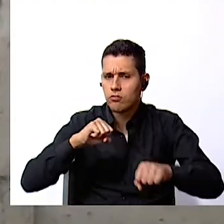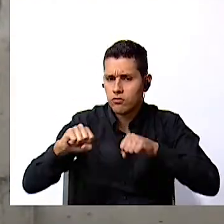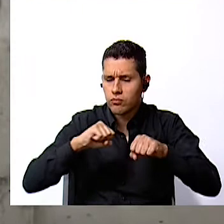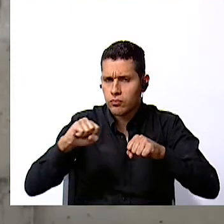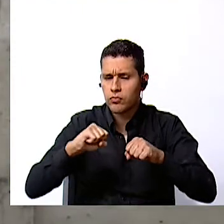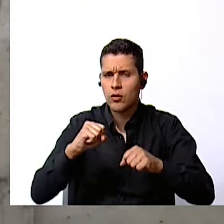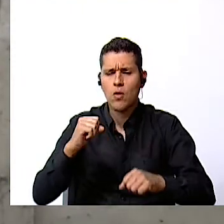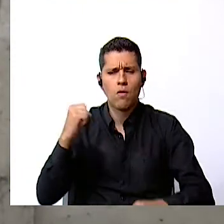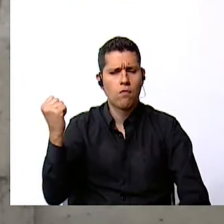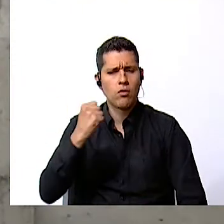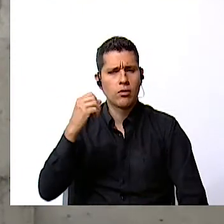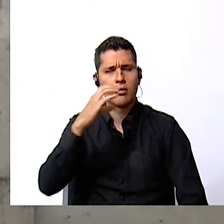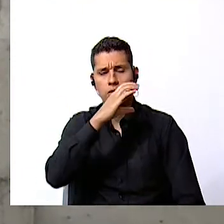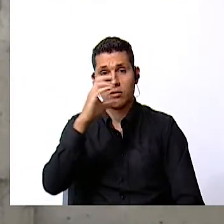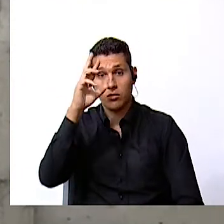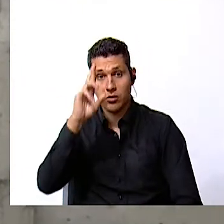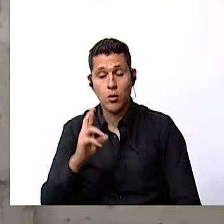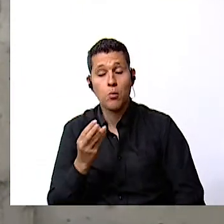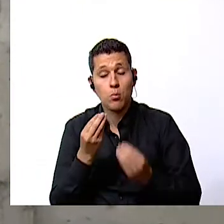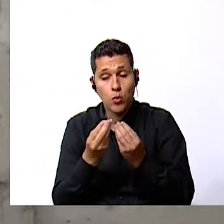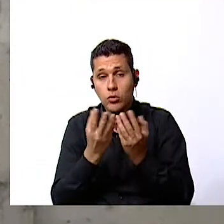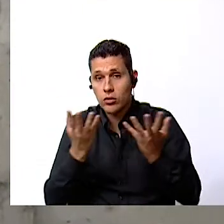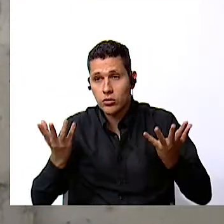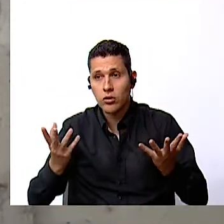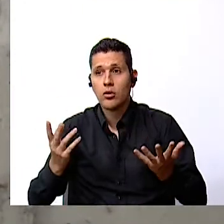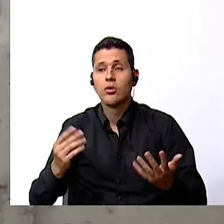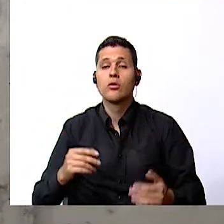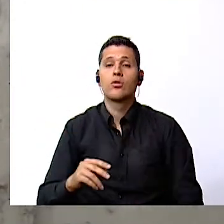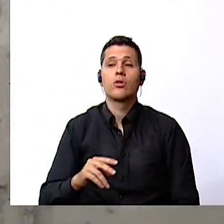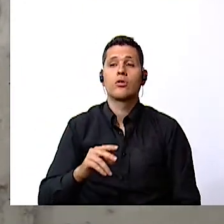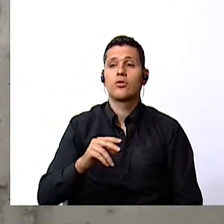Rica. Many things fell on the floor.